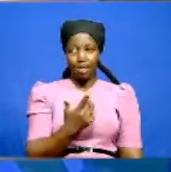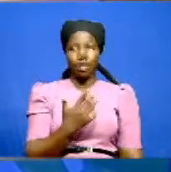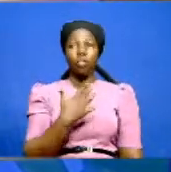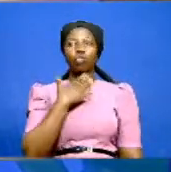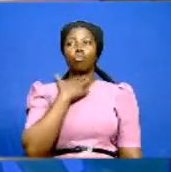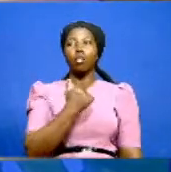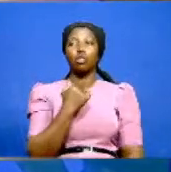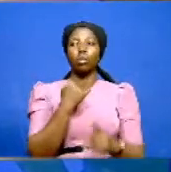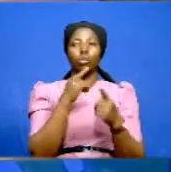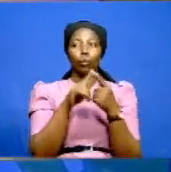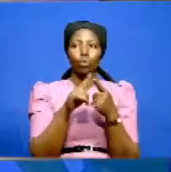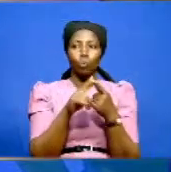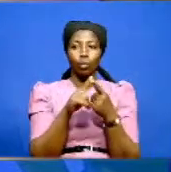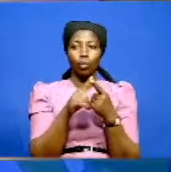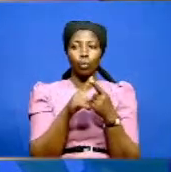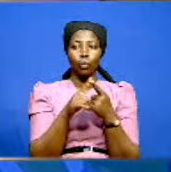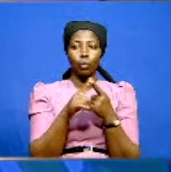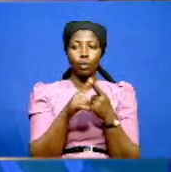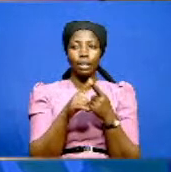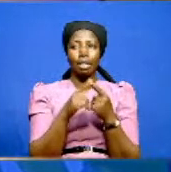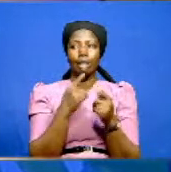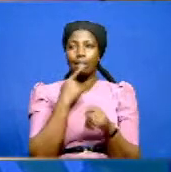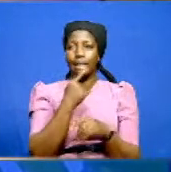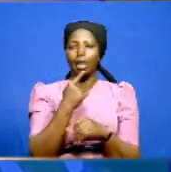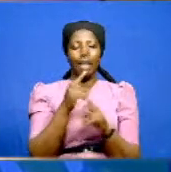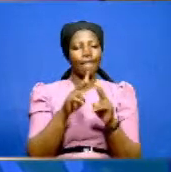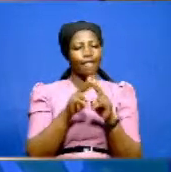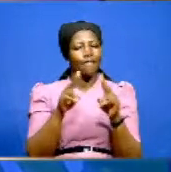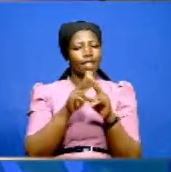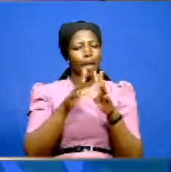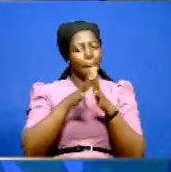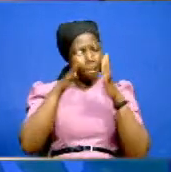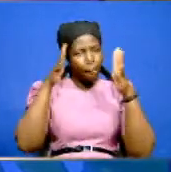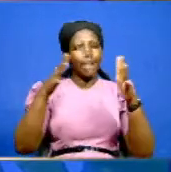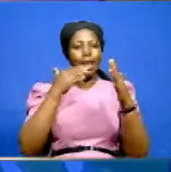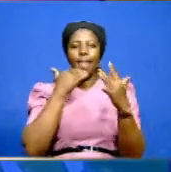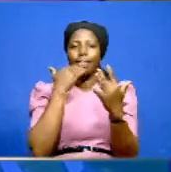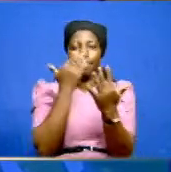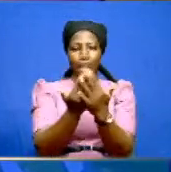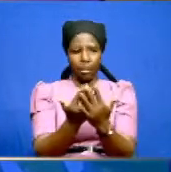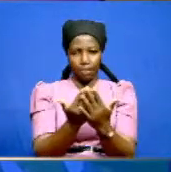want to say a very big thank you.